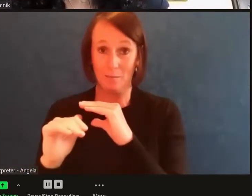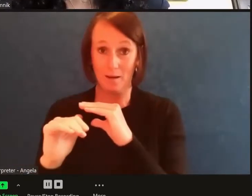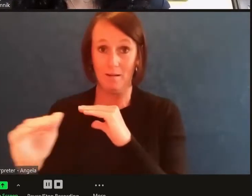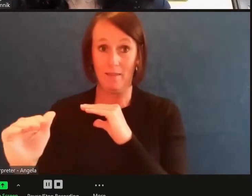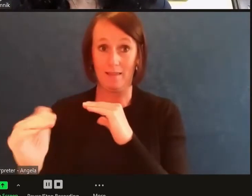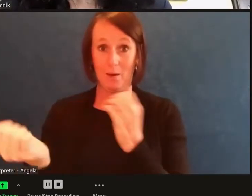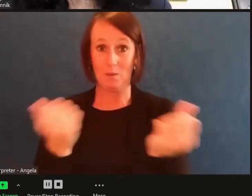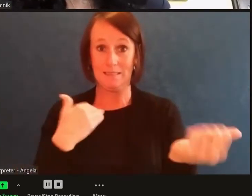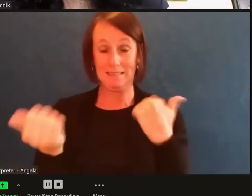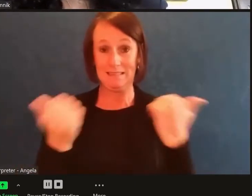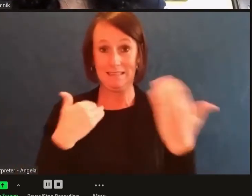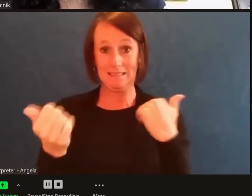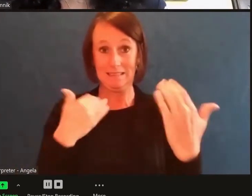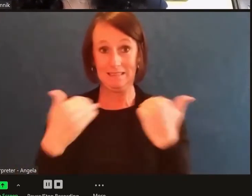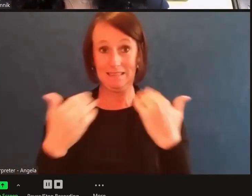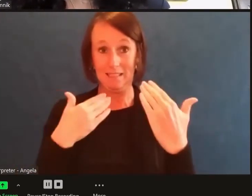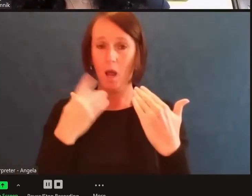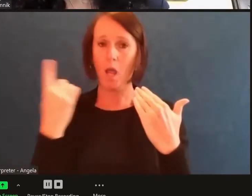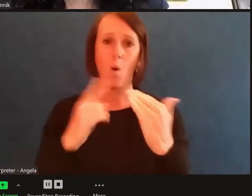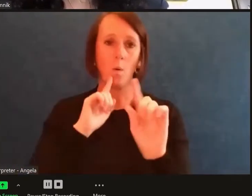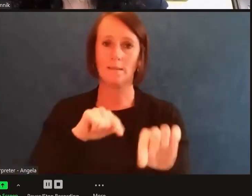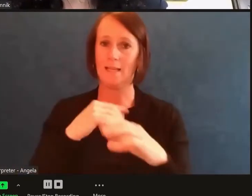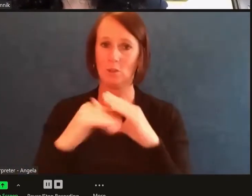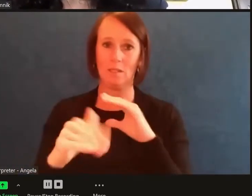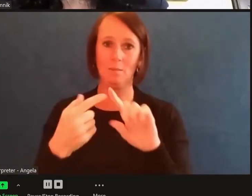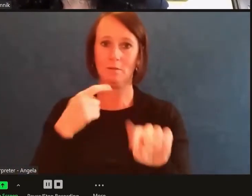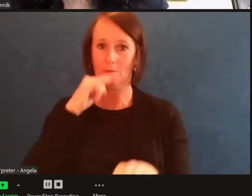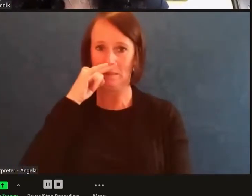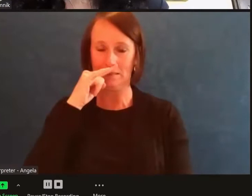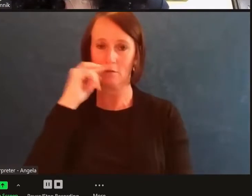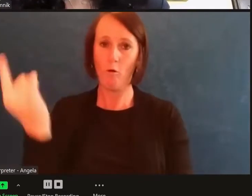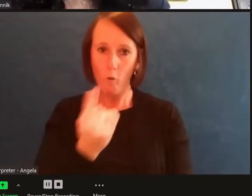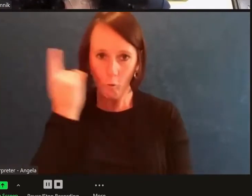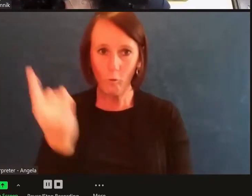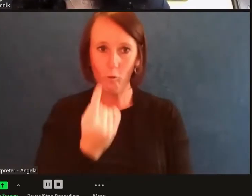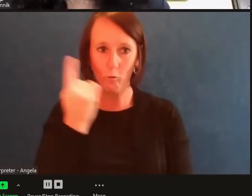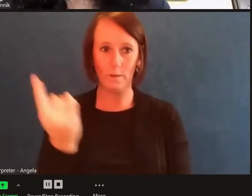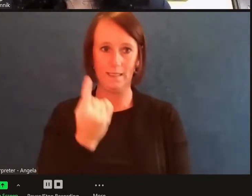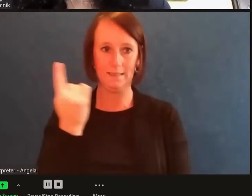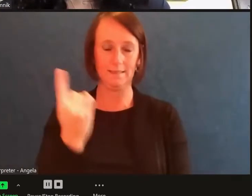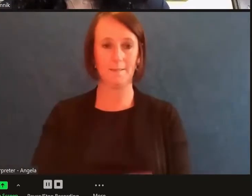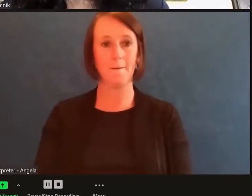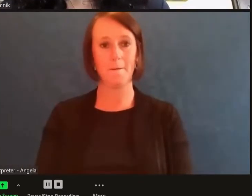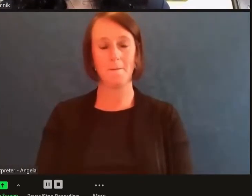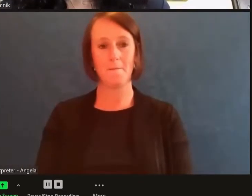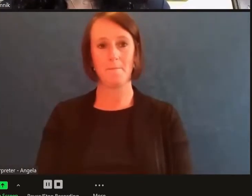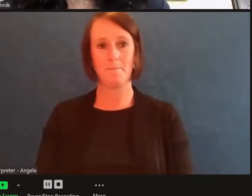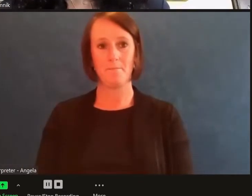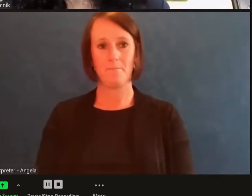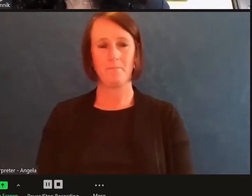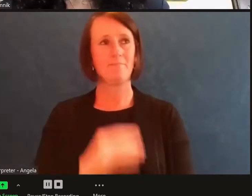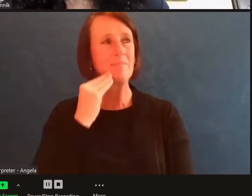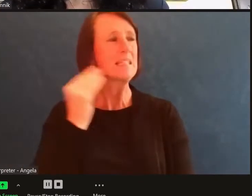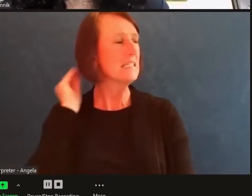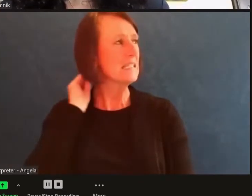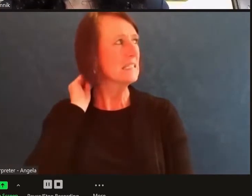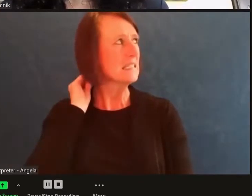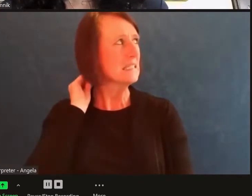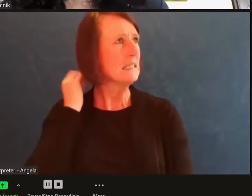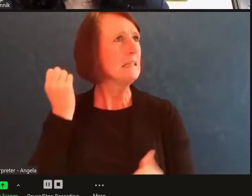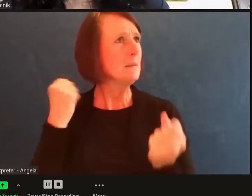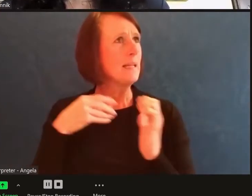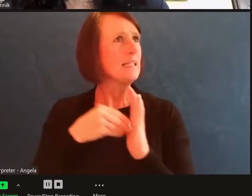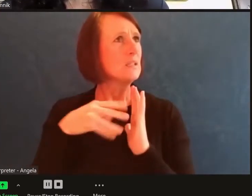every kid for my entire career. So as I was emailing them back, I was thinking, there's a lot of uncertainty, a lot of unknowns, a lot